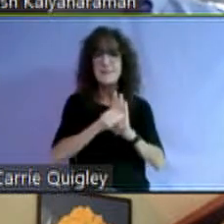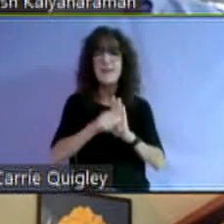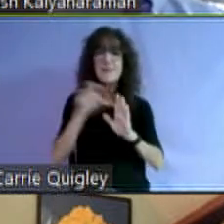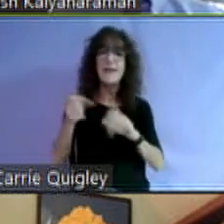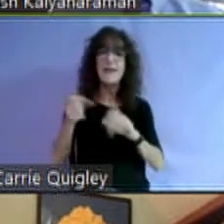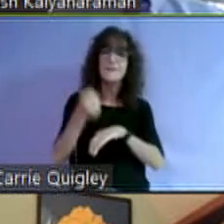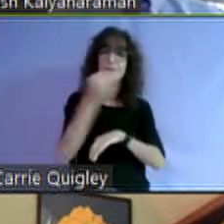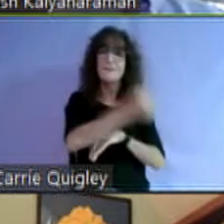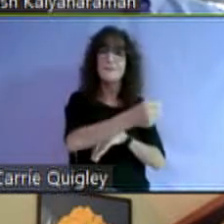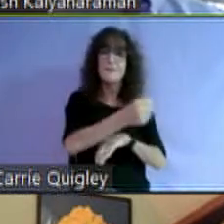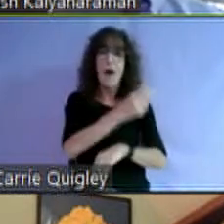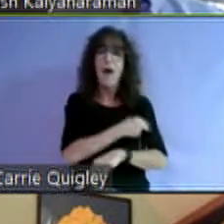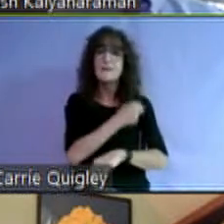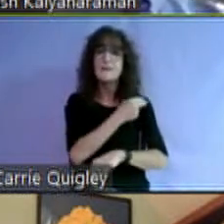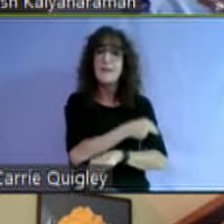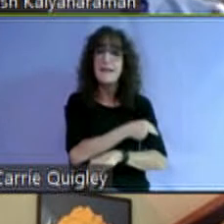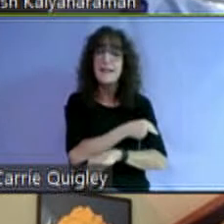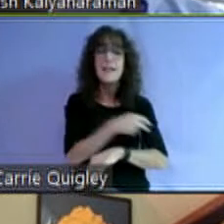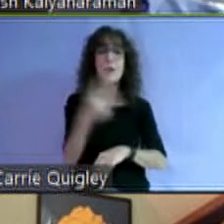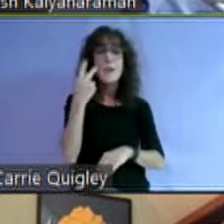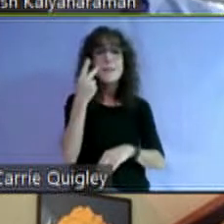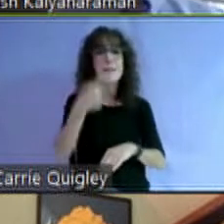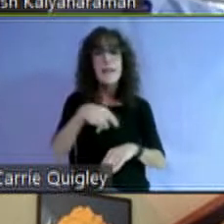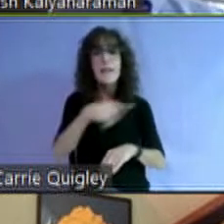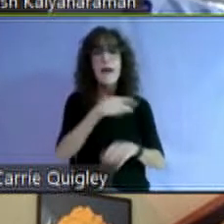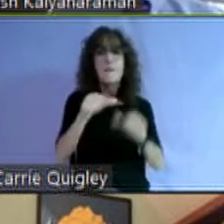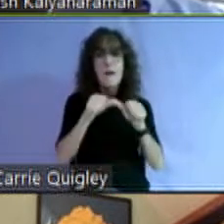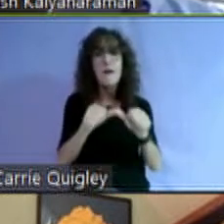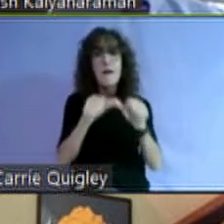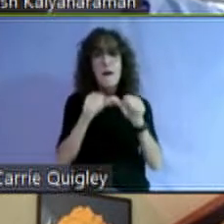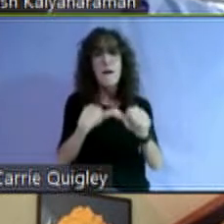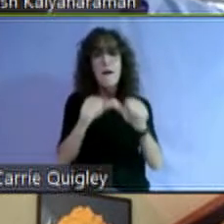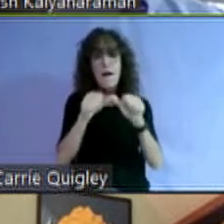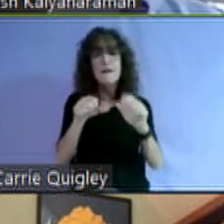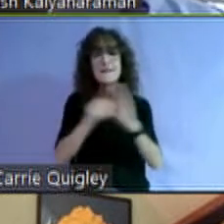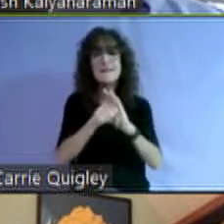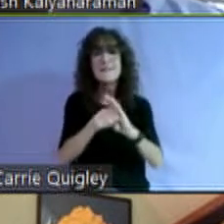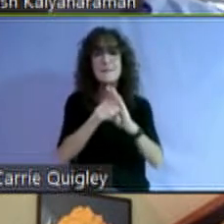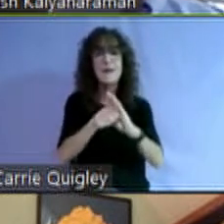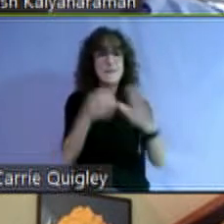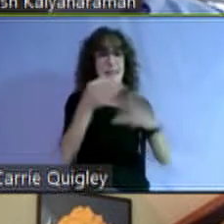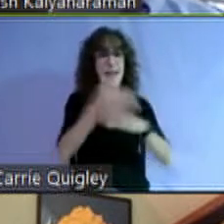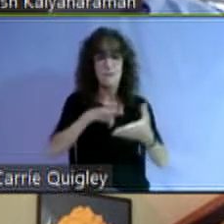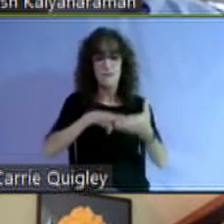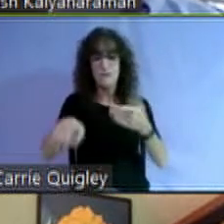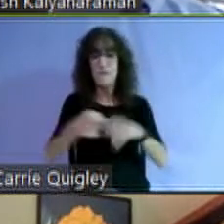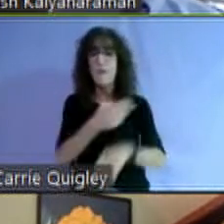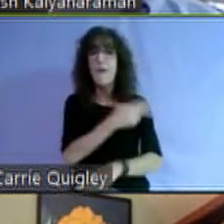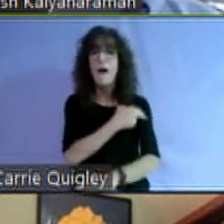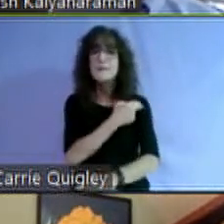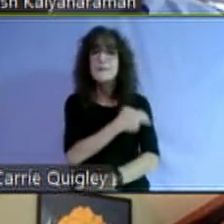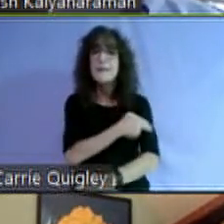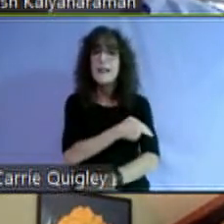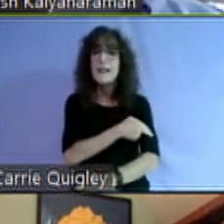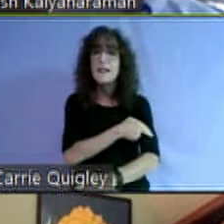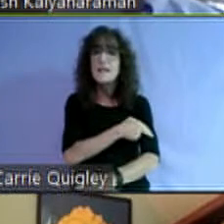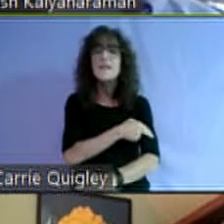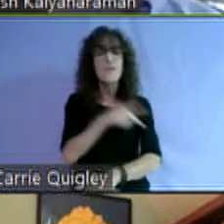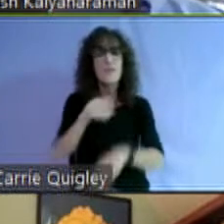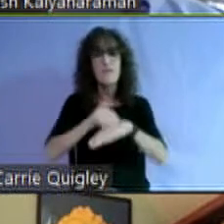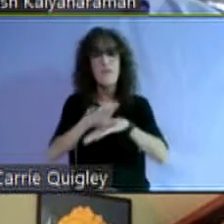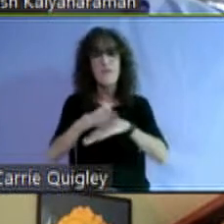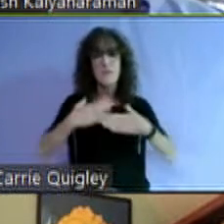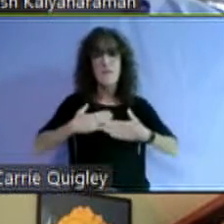hospitalization, we're seeing that they have persistent symptoms afterwards that affects many different parts of their